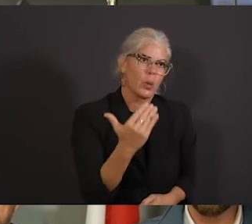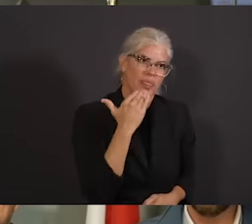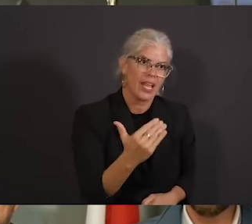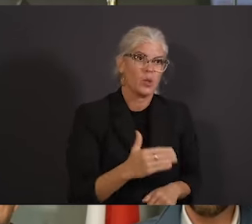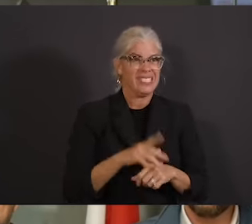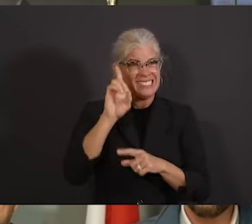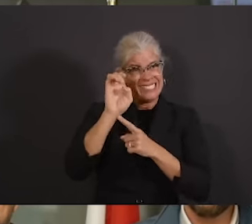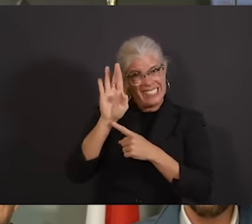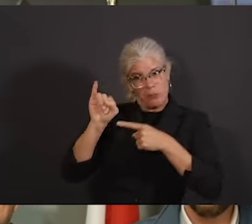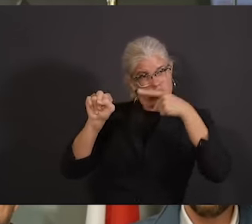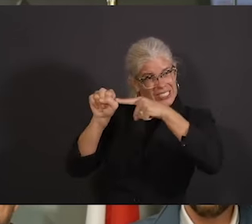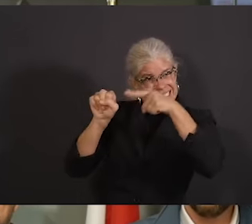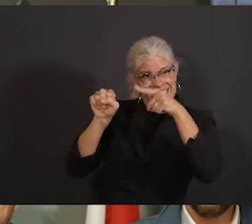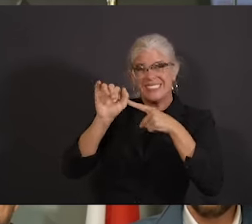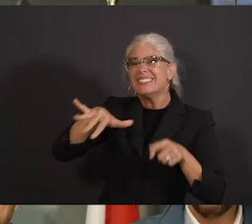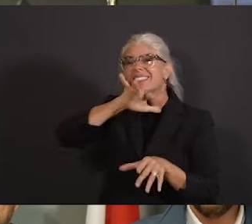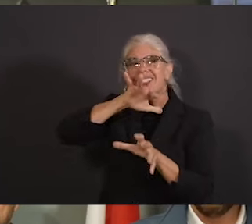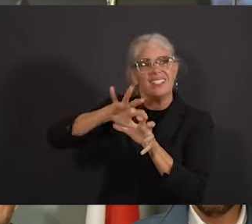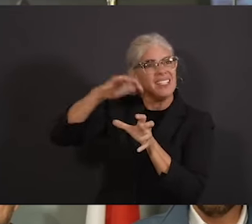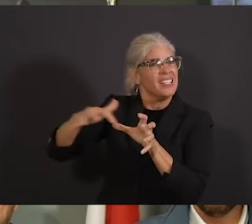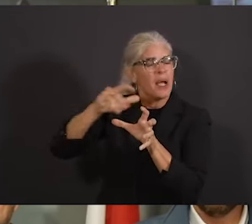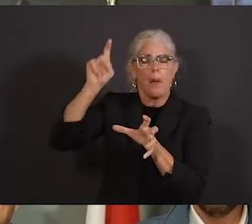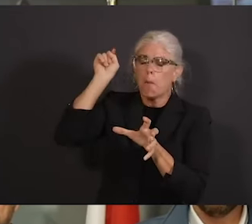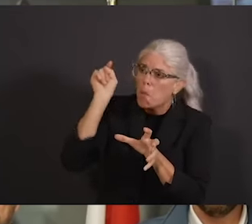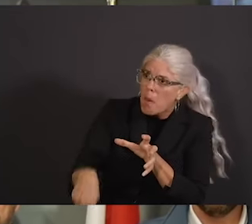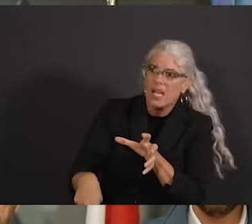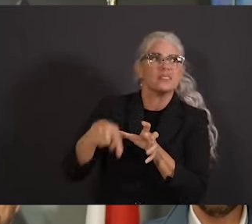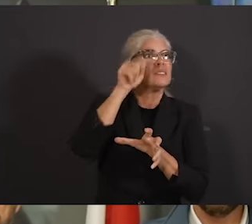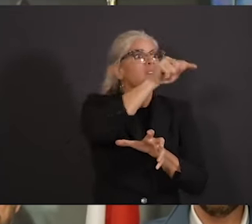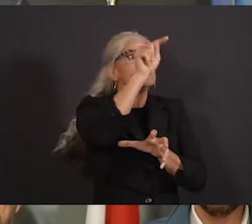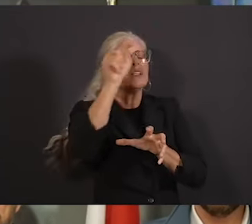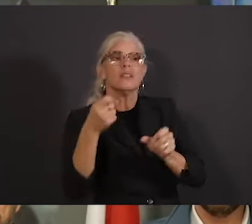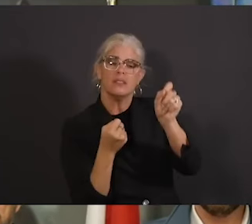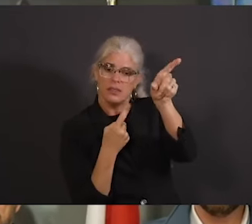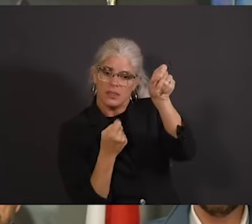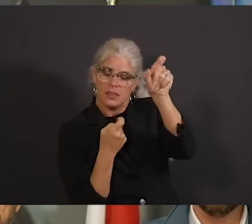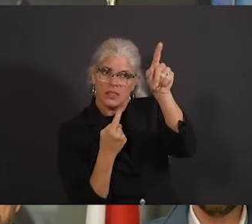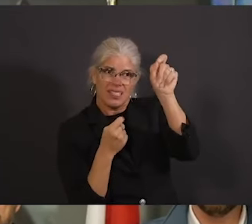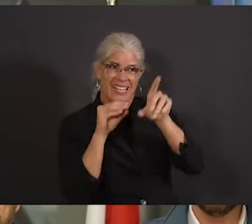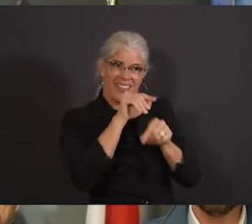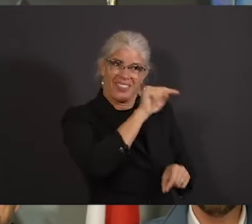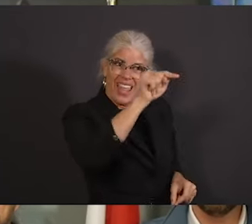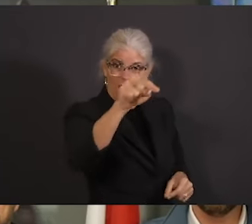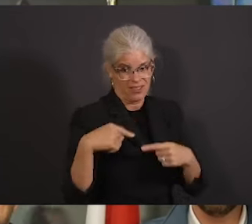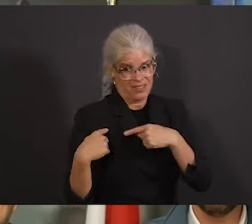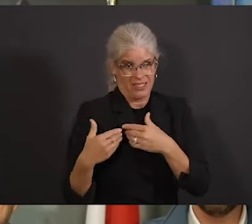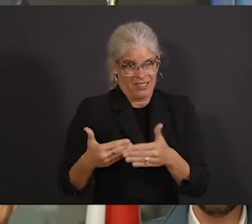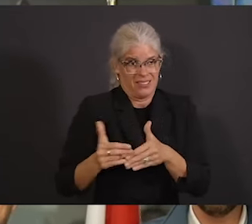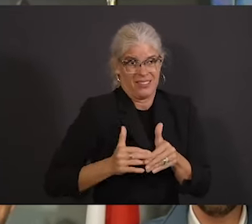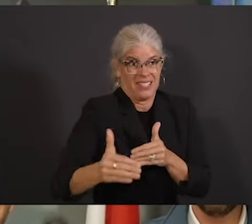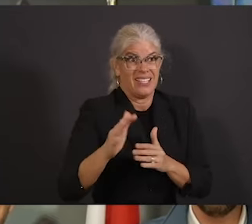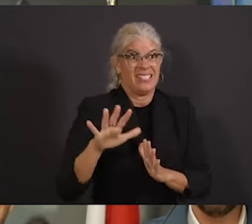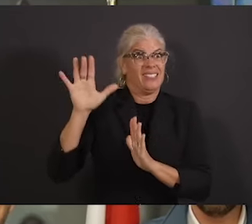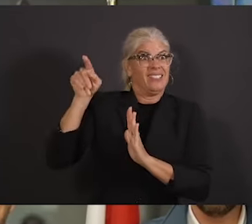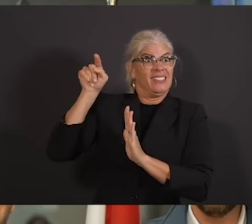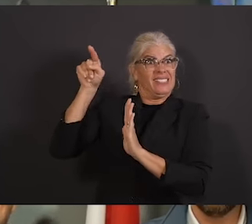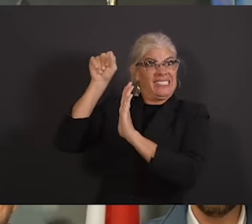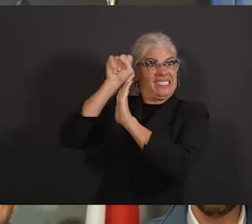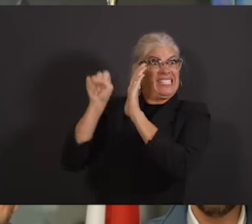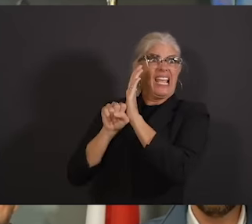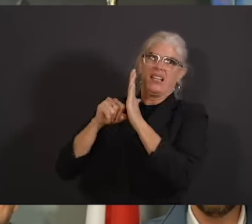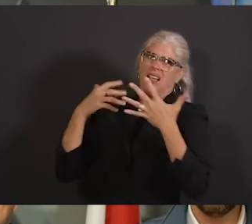sites need to be open, and we're going to ensure that to be able to do. So just in the last 24 hours, the state has done